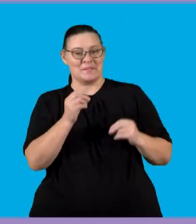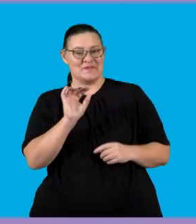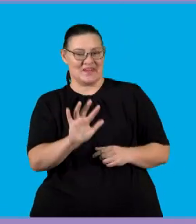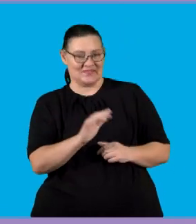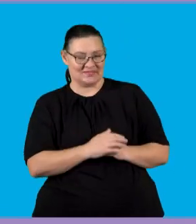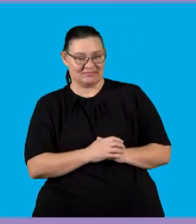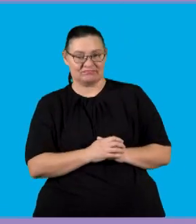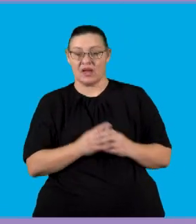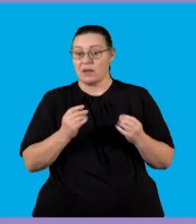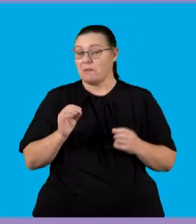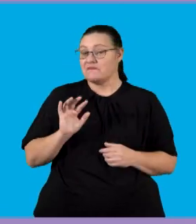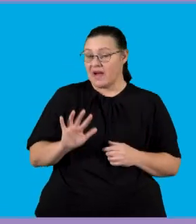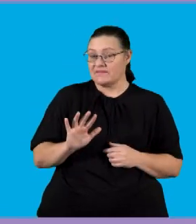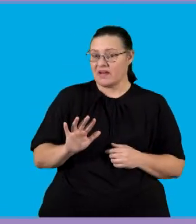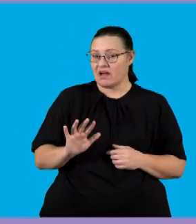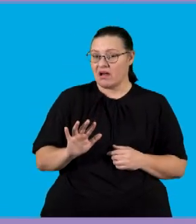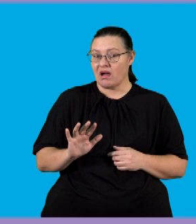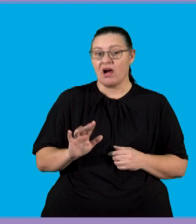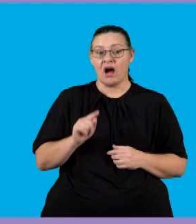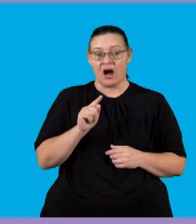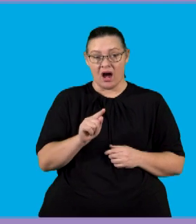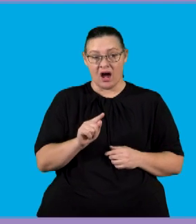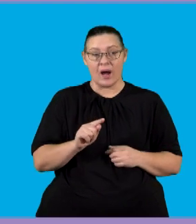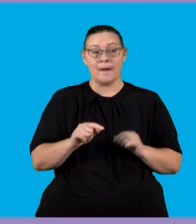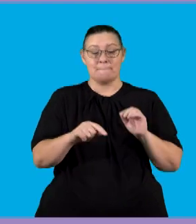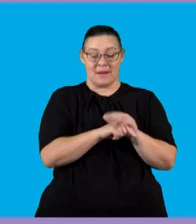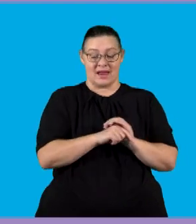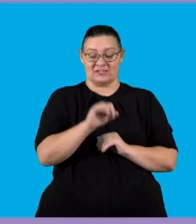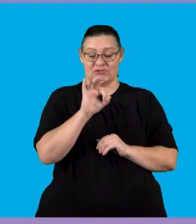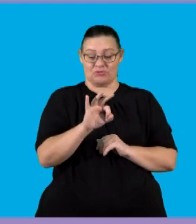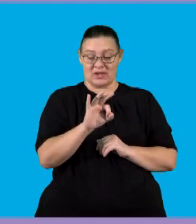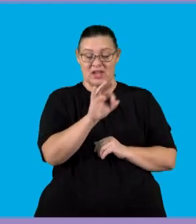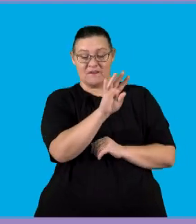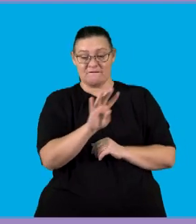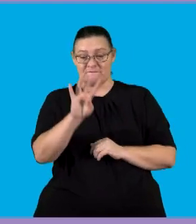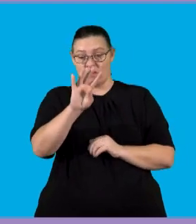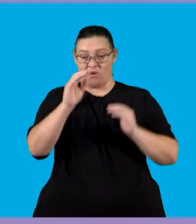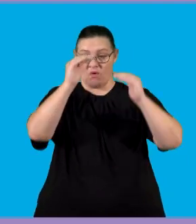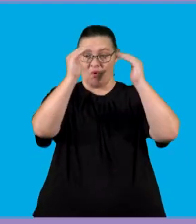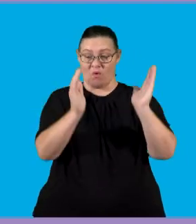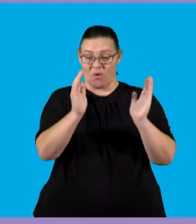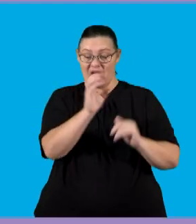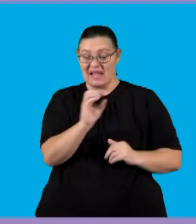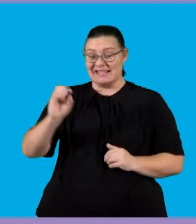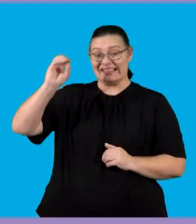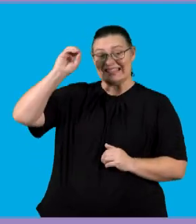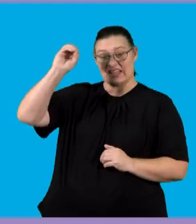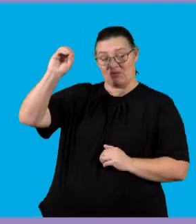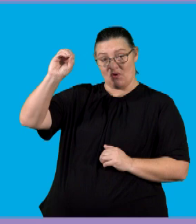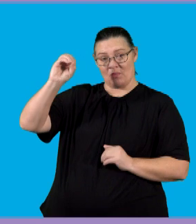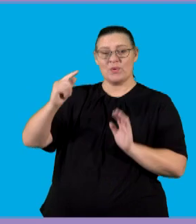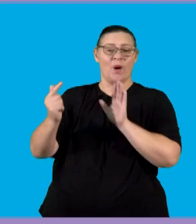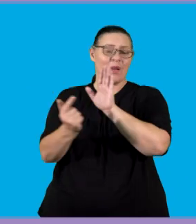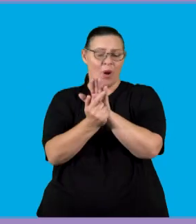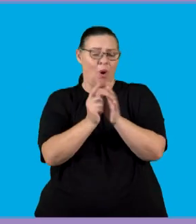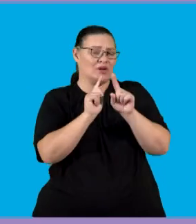number 5. Now, number 5 is a power that is raised to an exponent. So remember, using the different